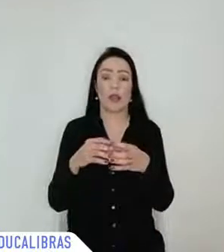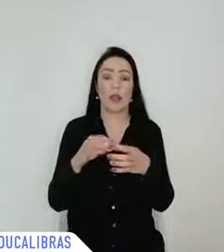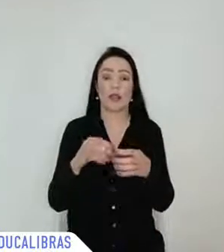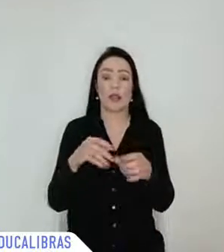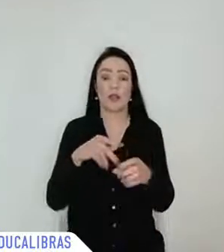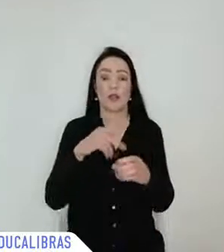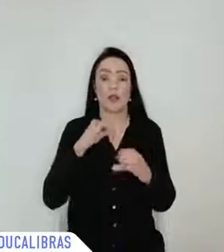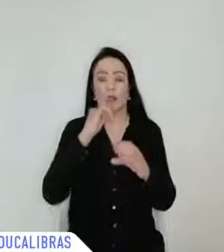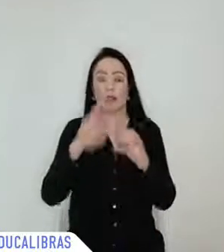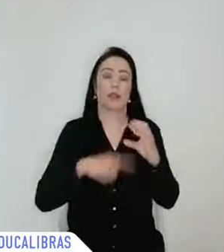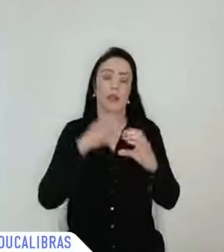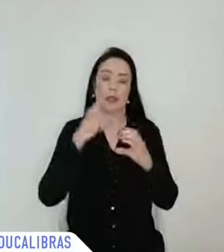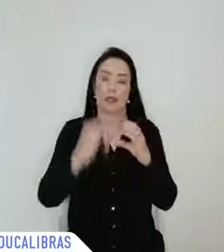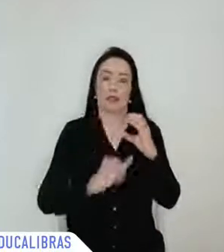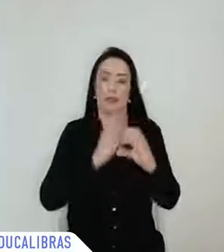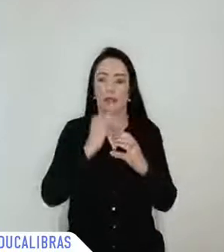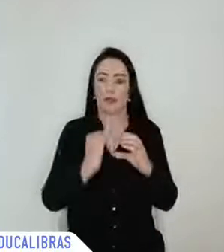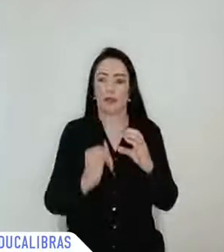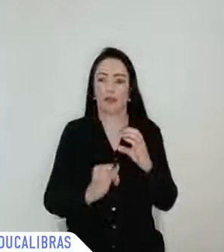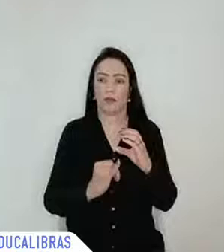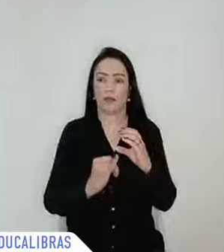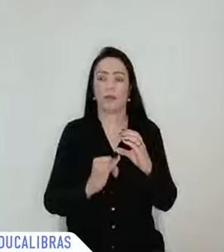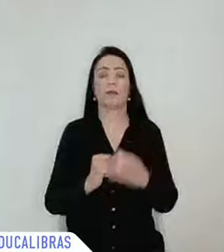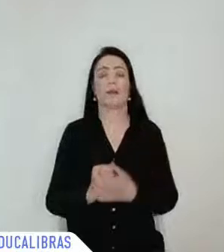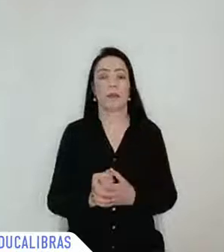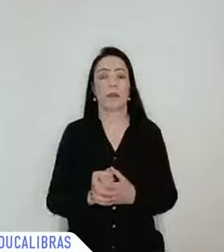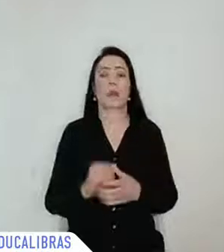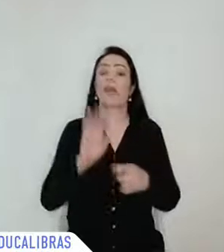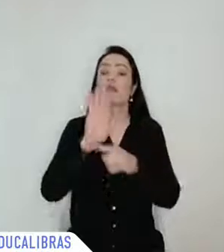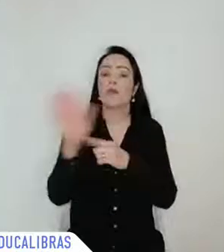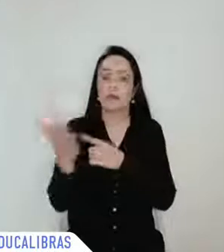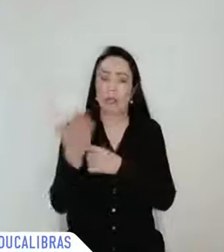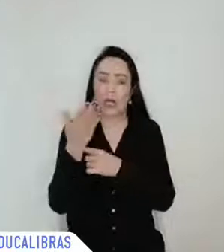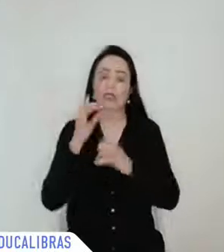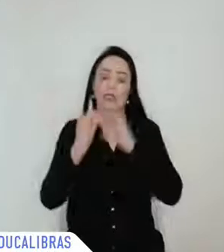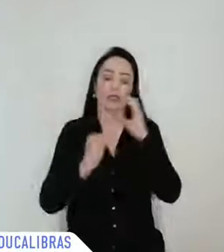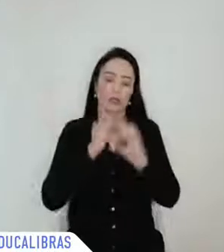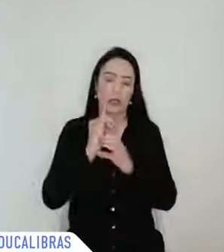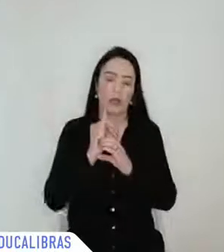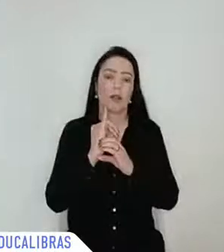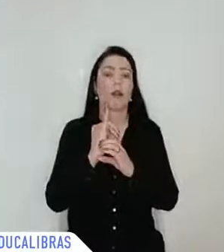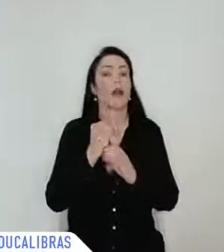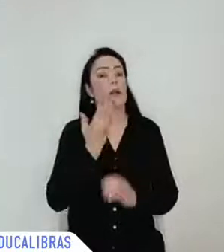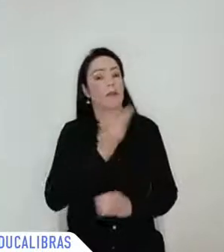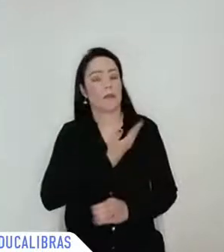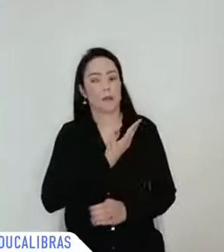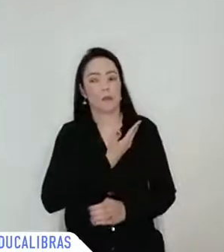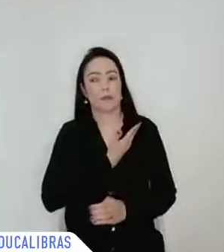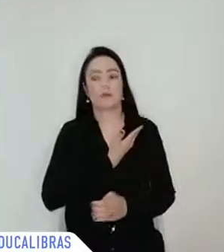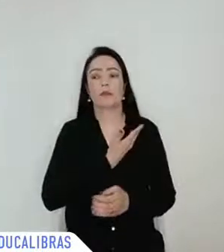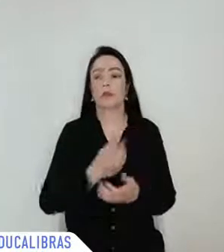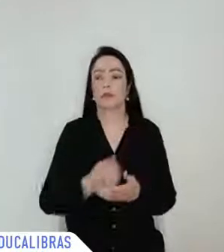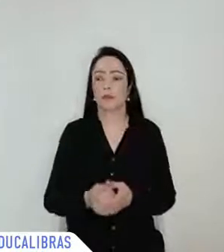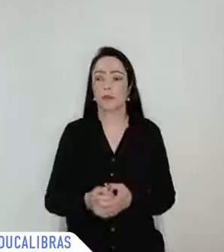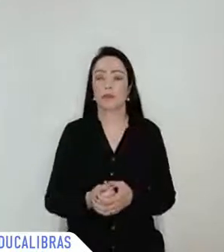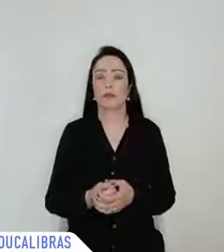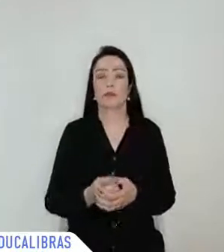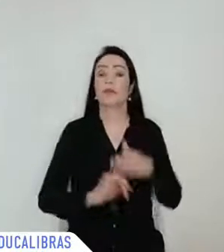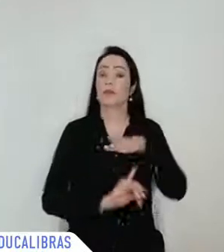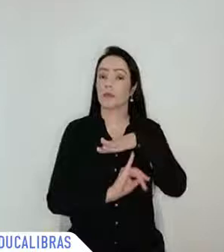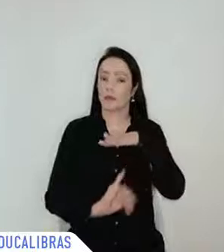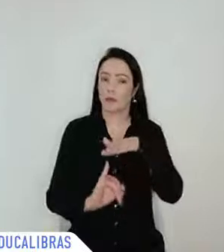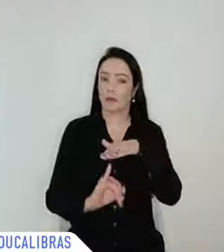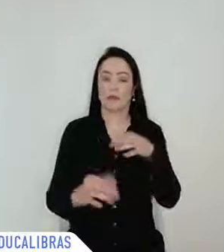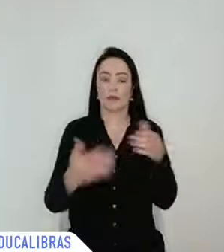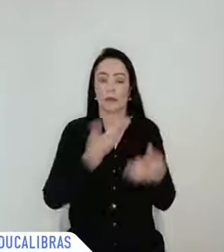the media. We have some international organizations. So what we have to do is go